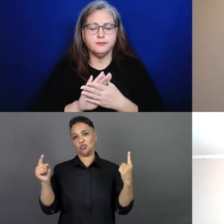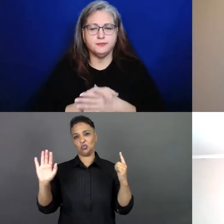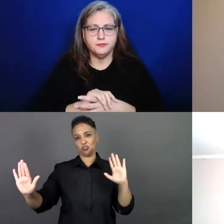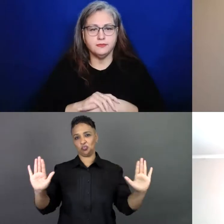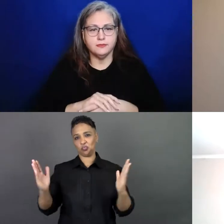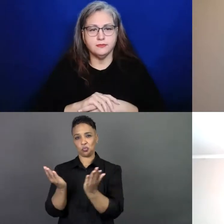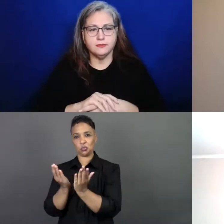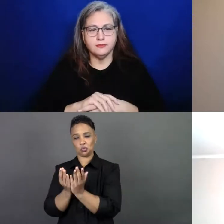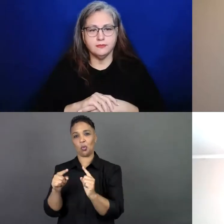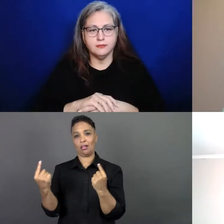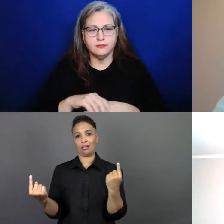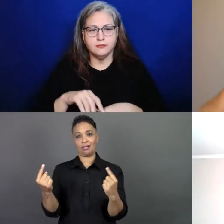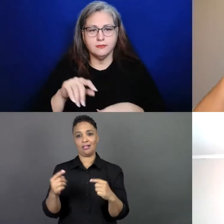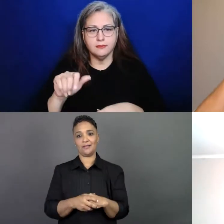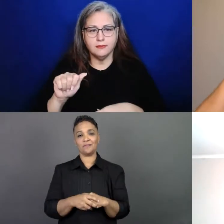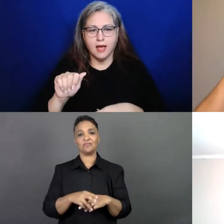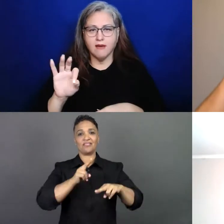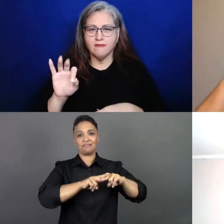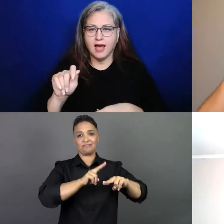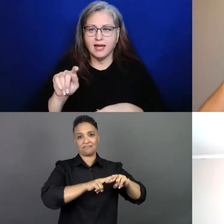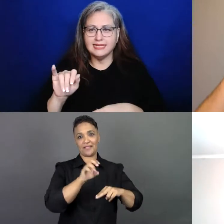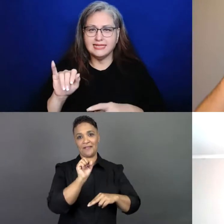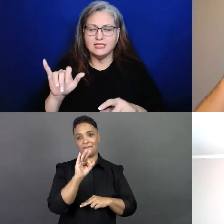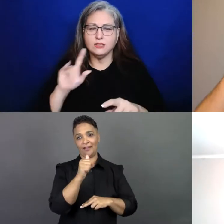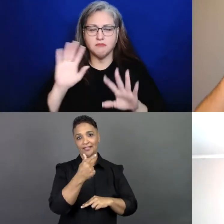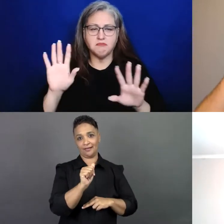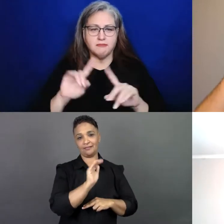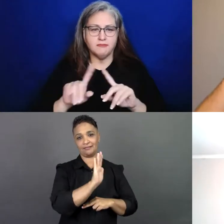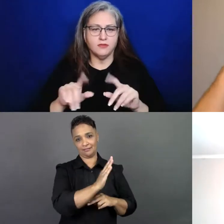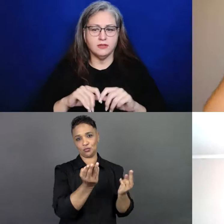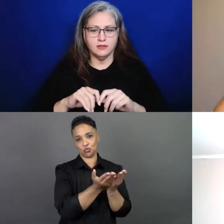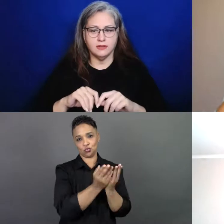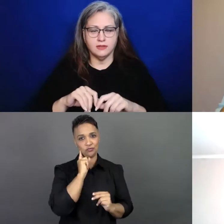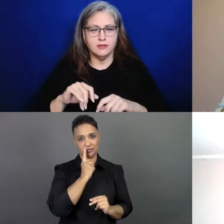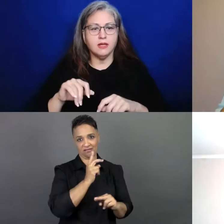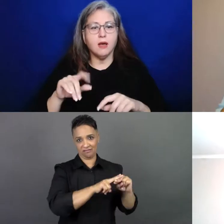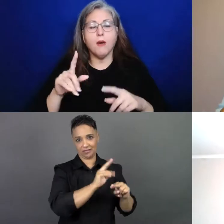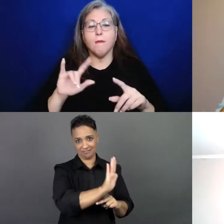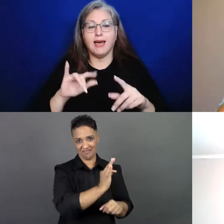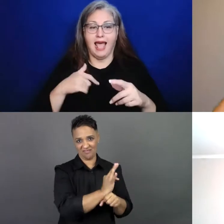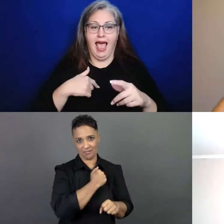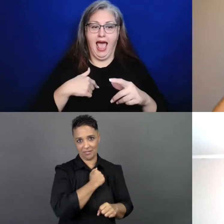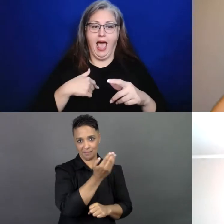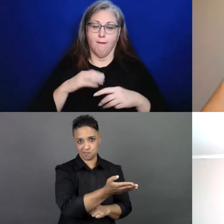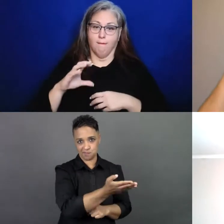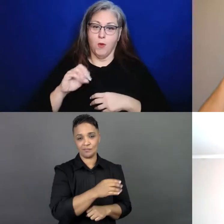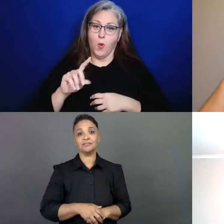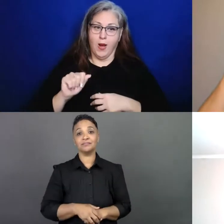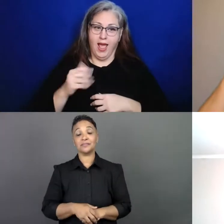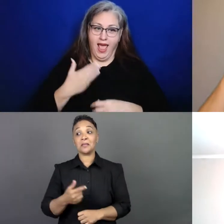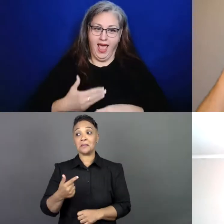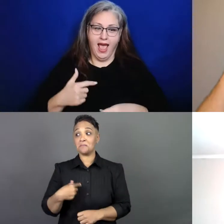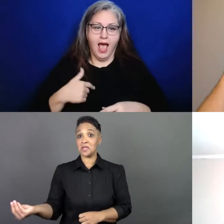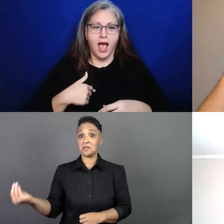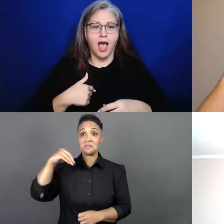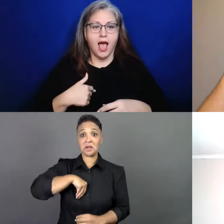East London School for the Deaf, Efati or Mfati, yes. So that makes me a coder, and